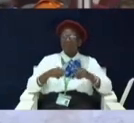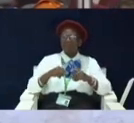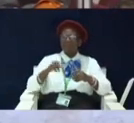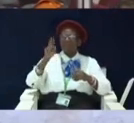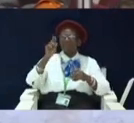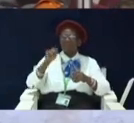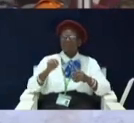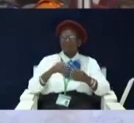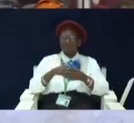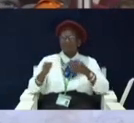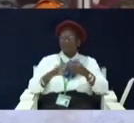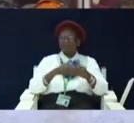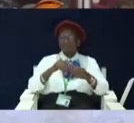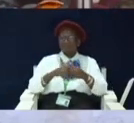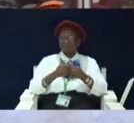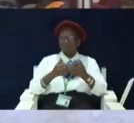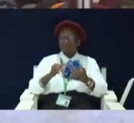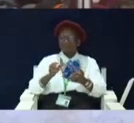small.